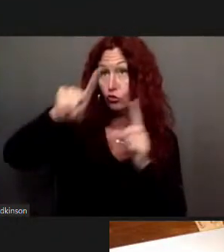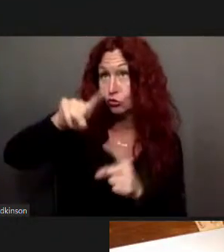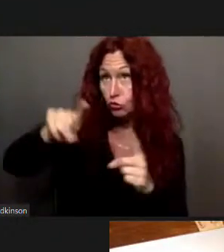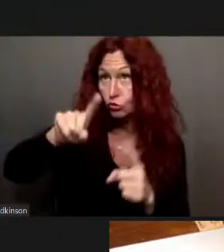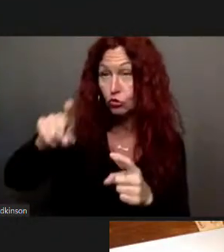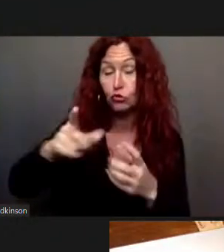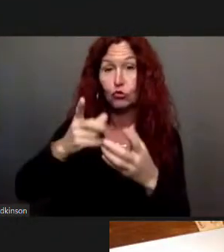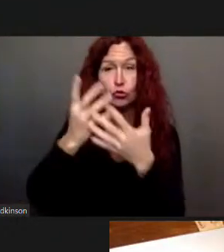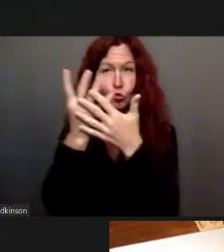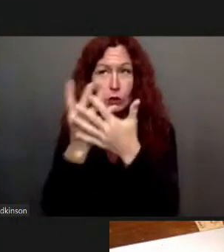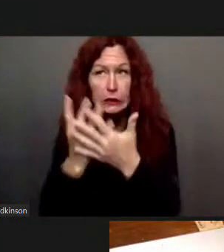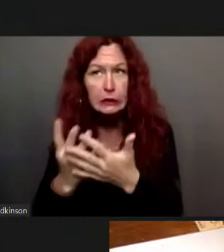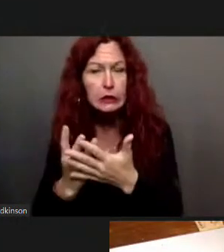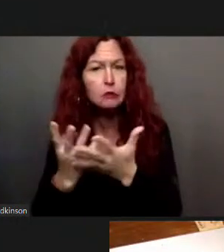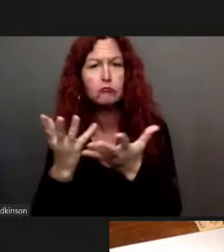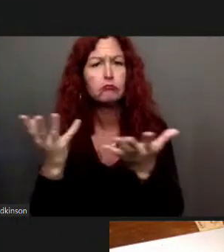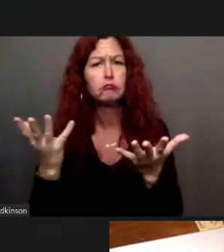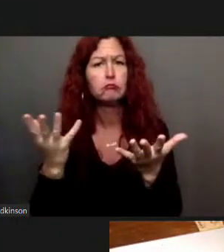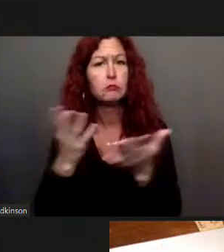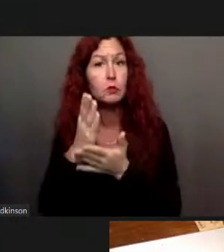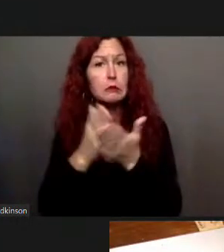to include Texas, Arizona.